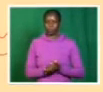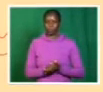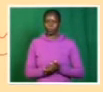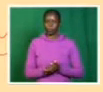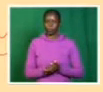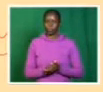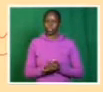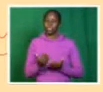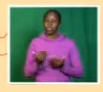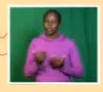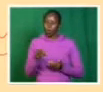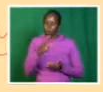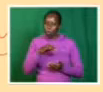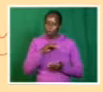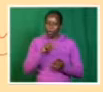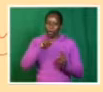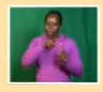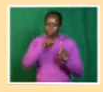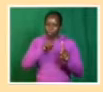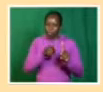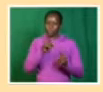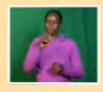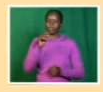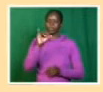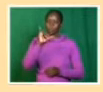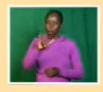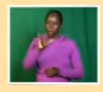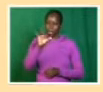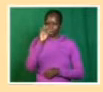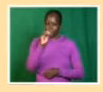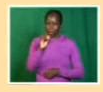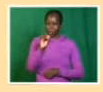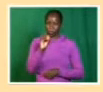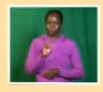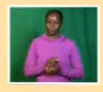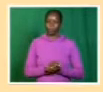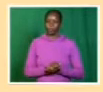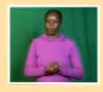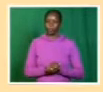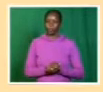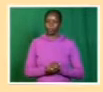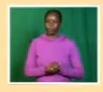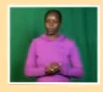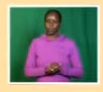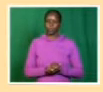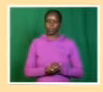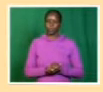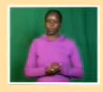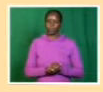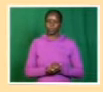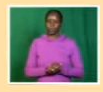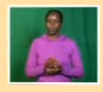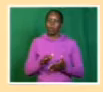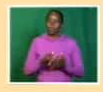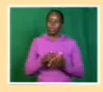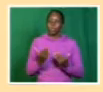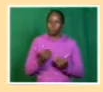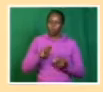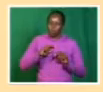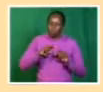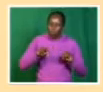the y-coordinate. So now we can come back here, because we are looking for the